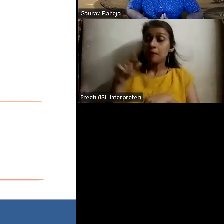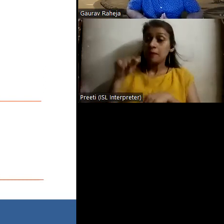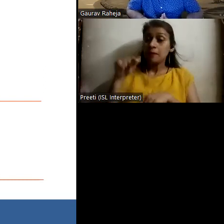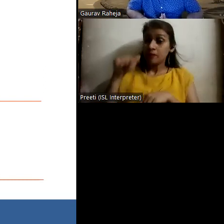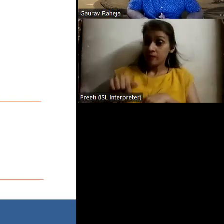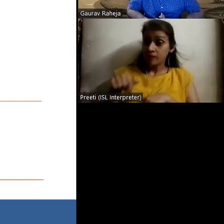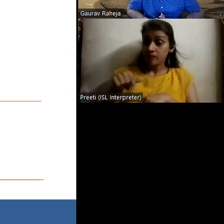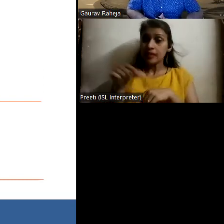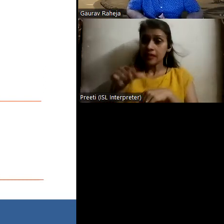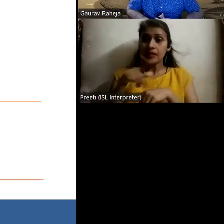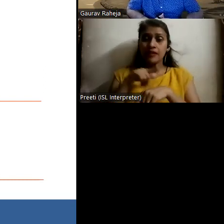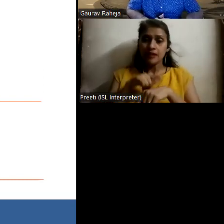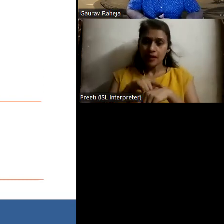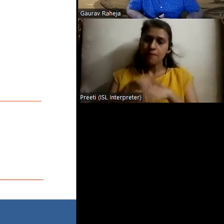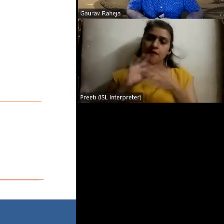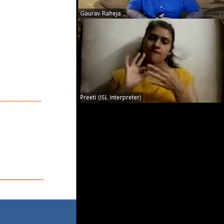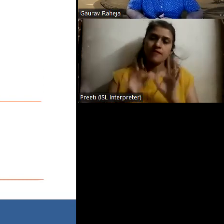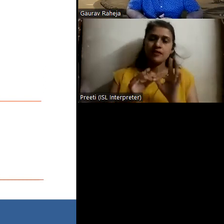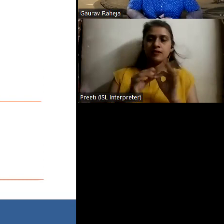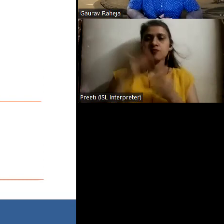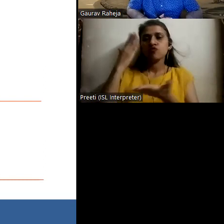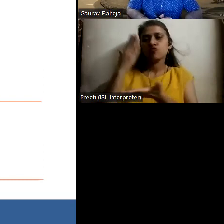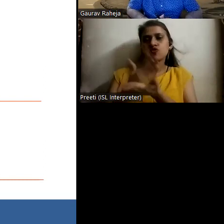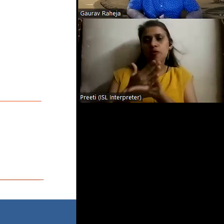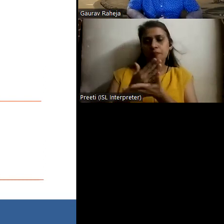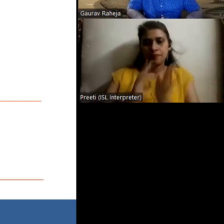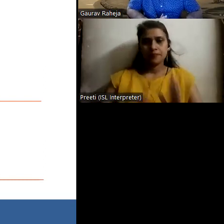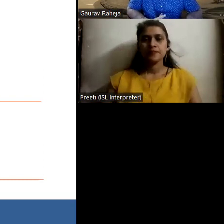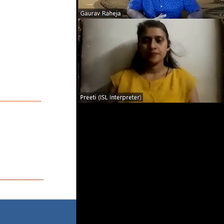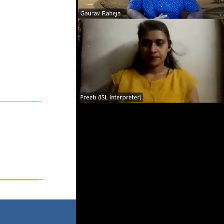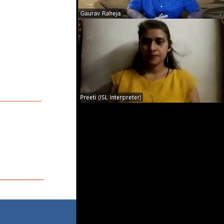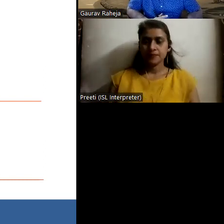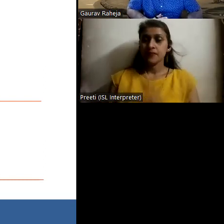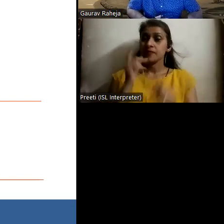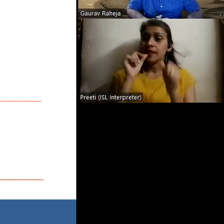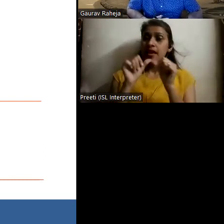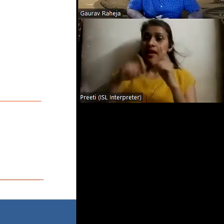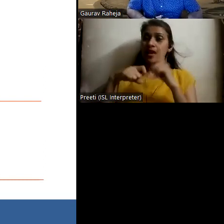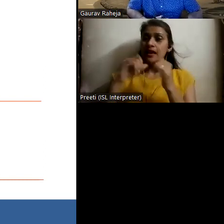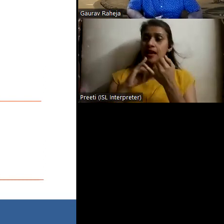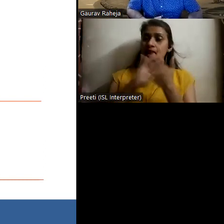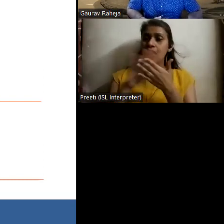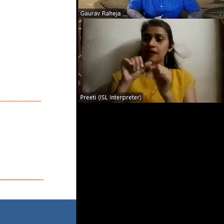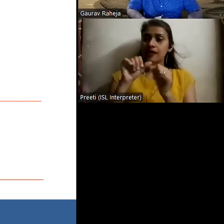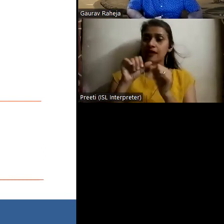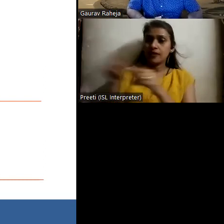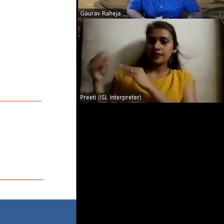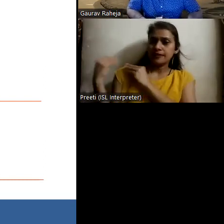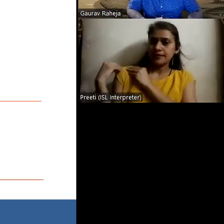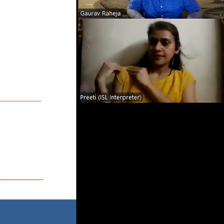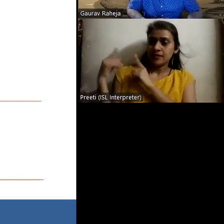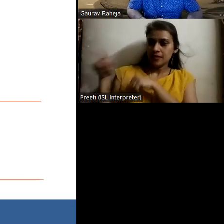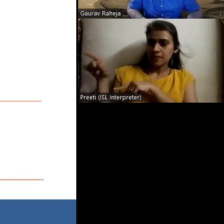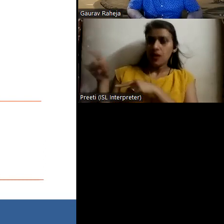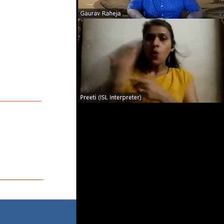are saturated with my conversations, right? So, Akshayji, I give you the charge to please let me know